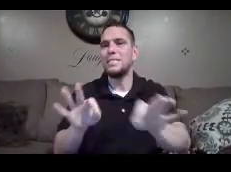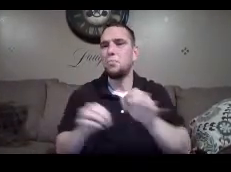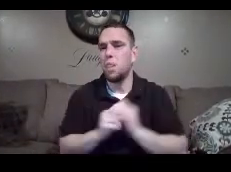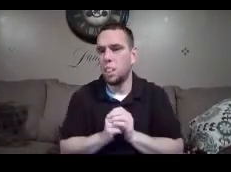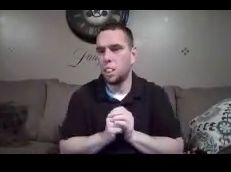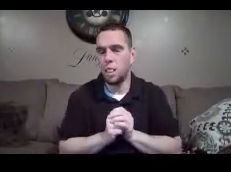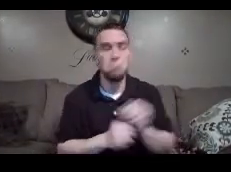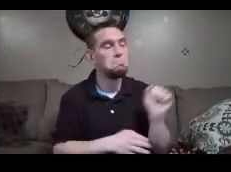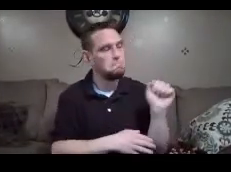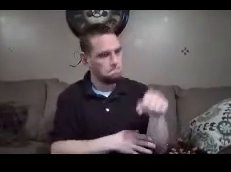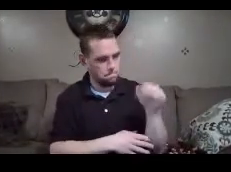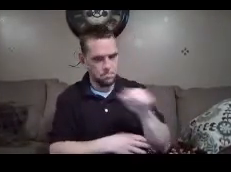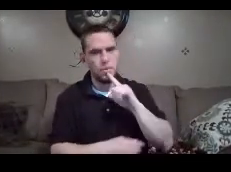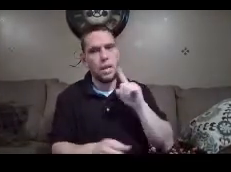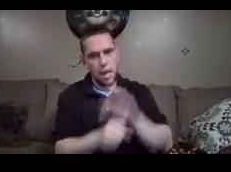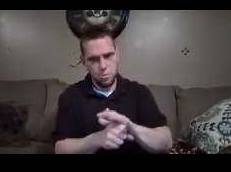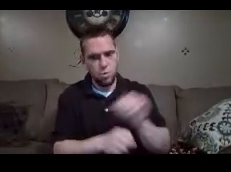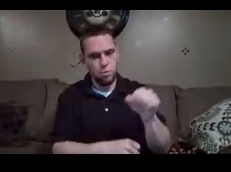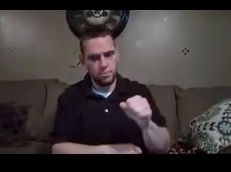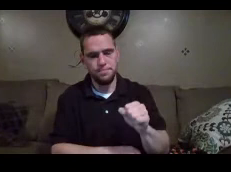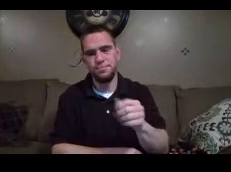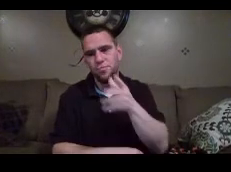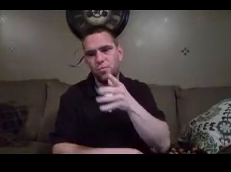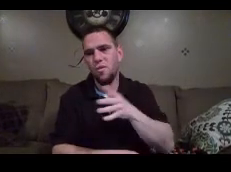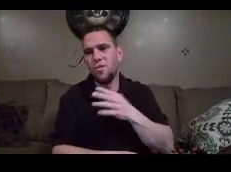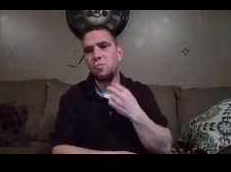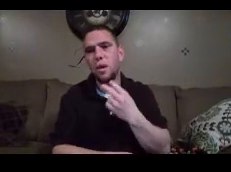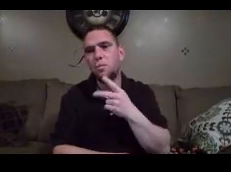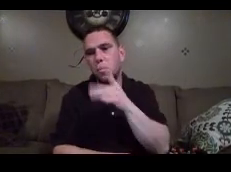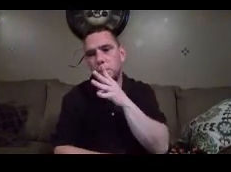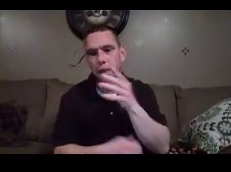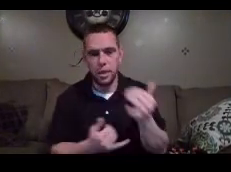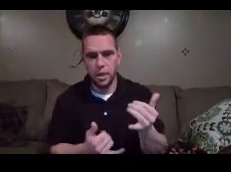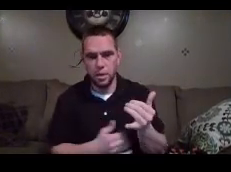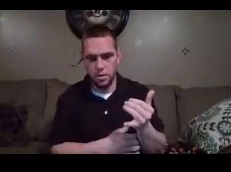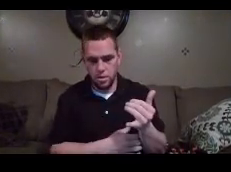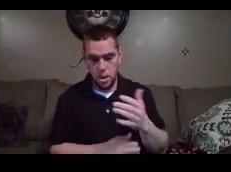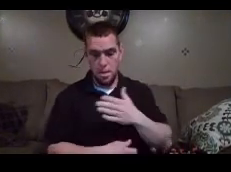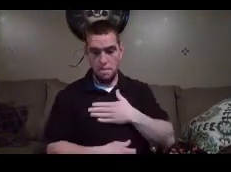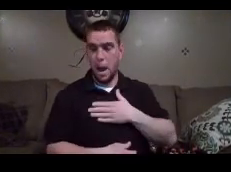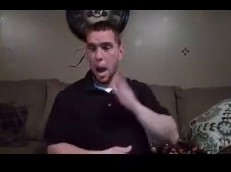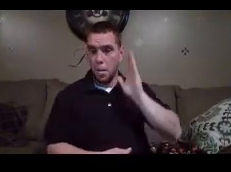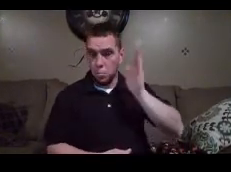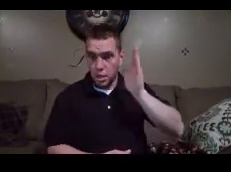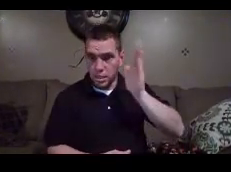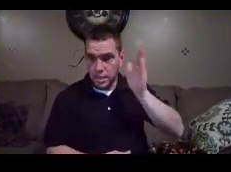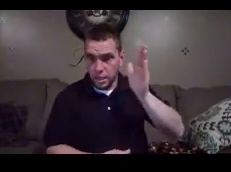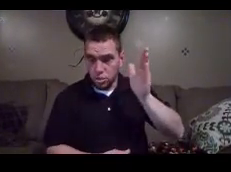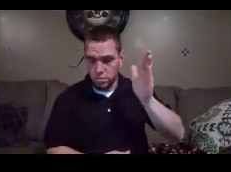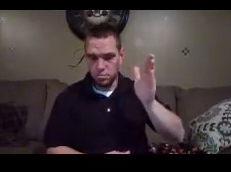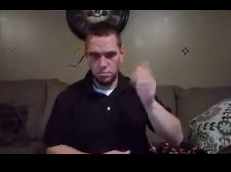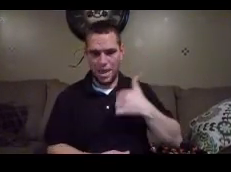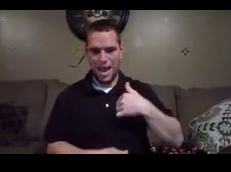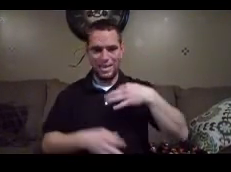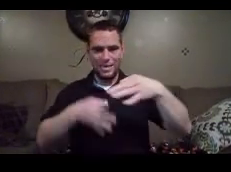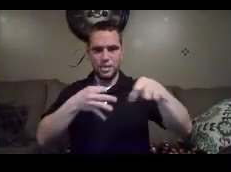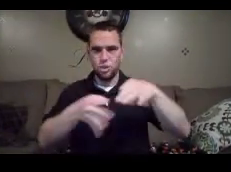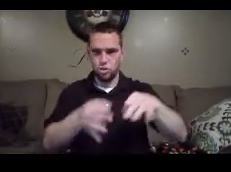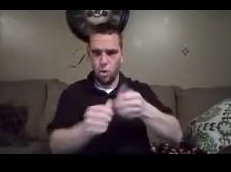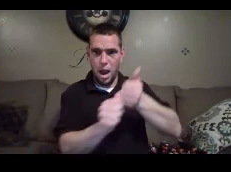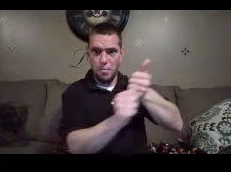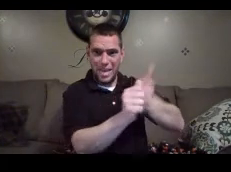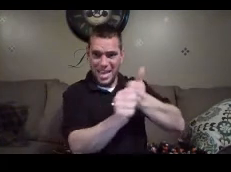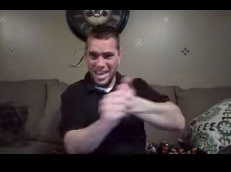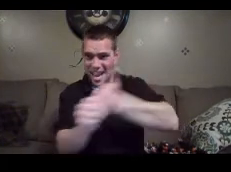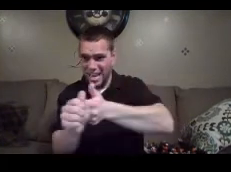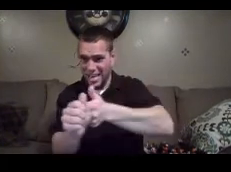Yes, absolutely. And for instance, in my presentation, I described each of the images